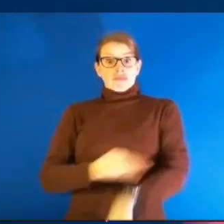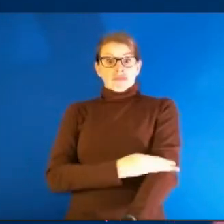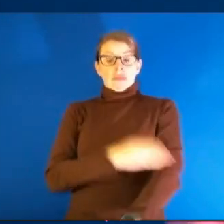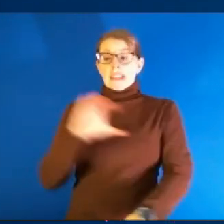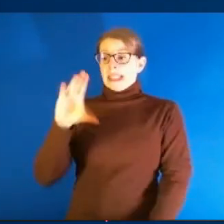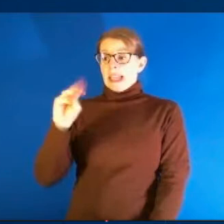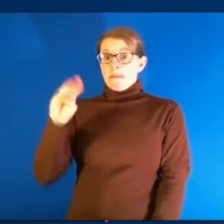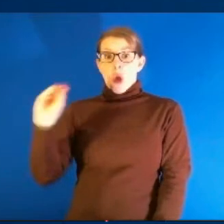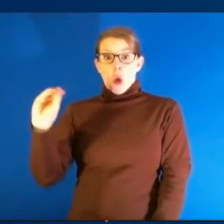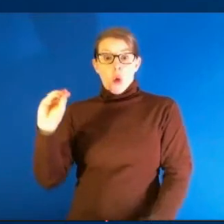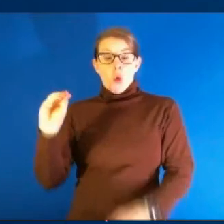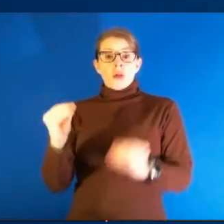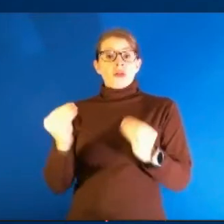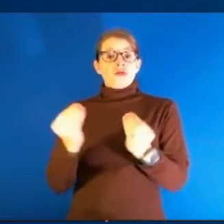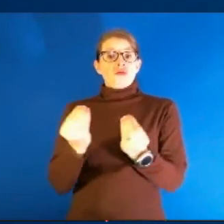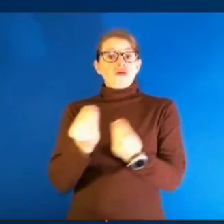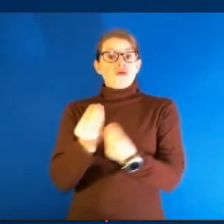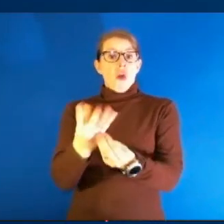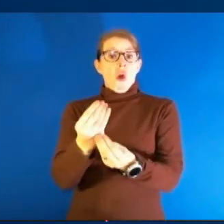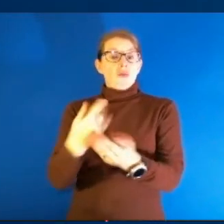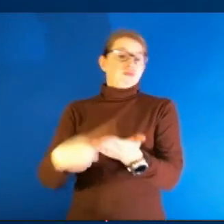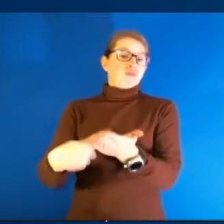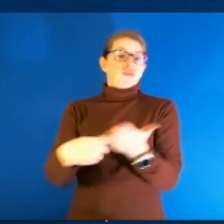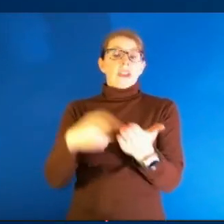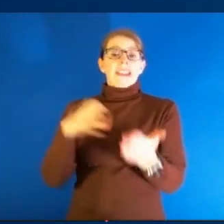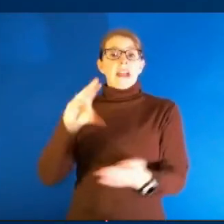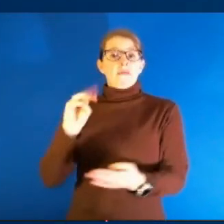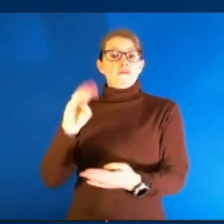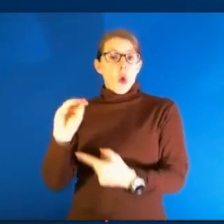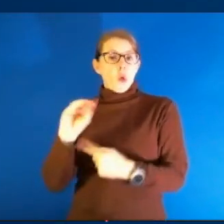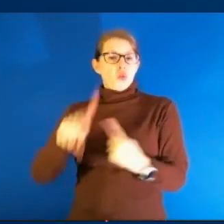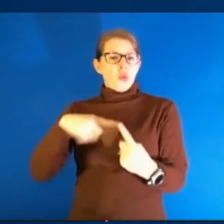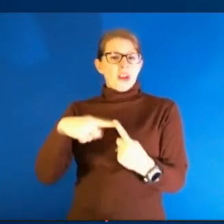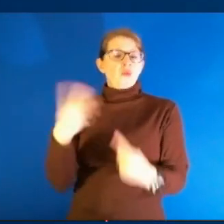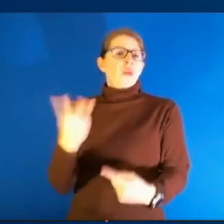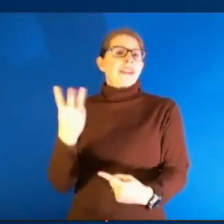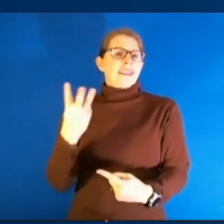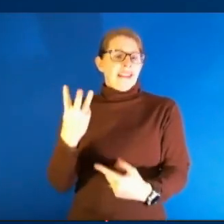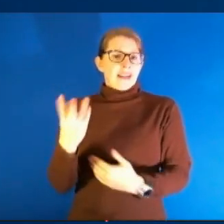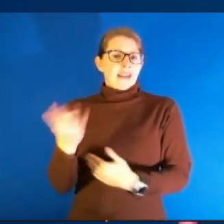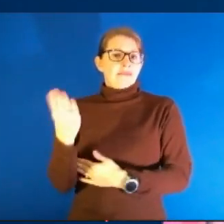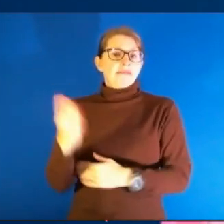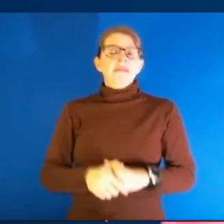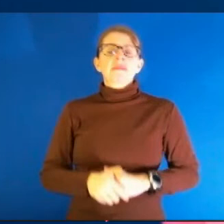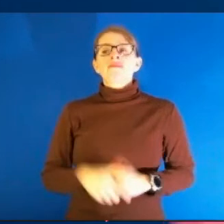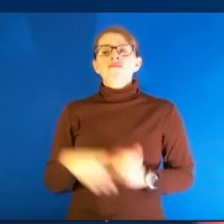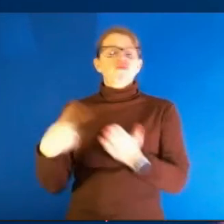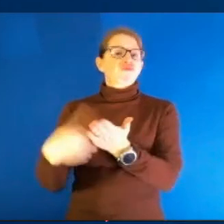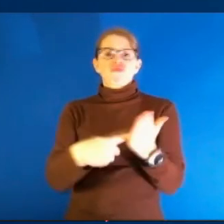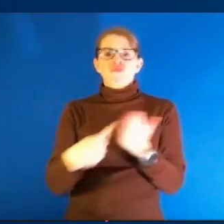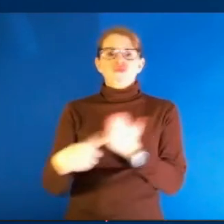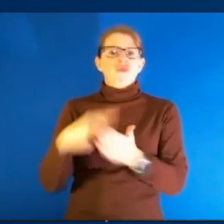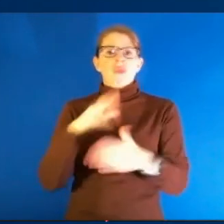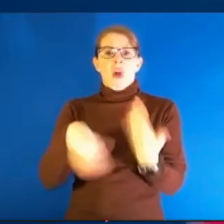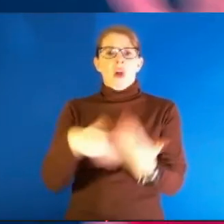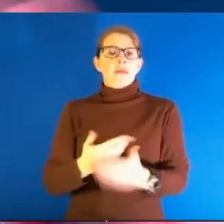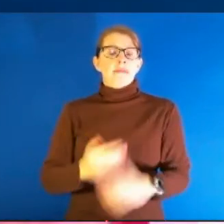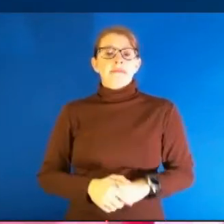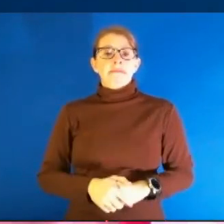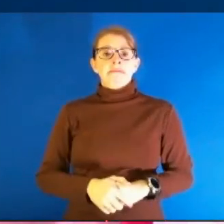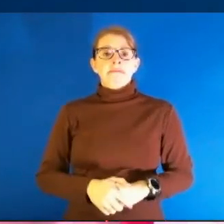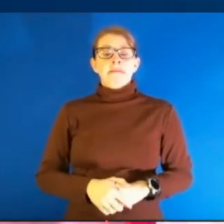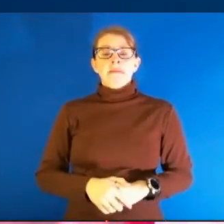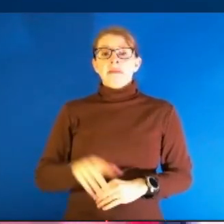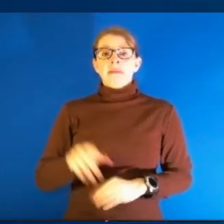same message. Things are better off. We had our CMO session here on open mics with Dr. Stites on Wednesday, and you know, folks across the state